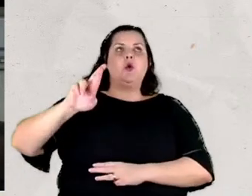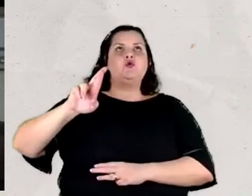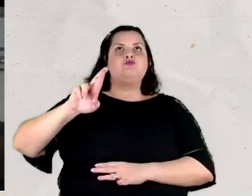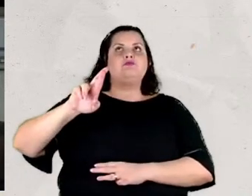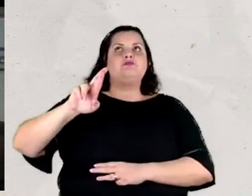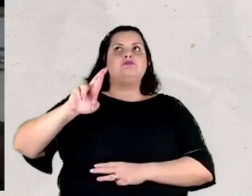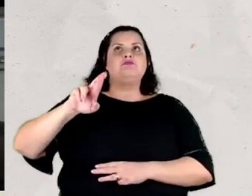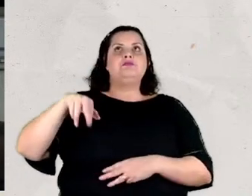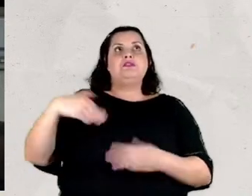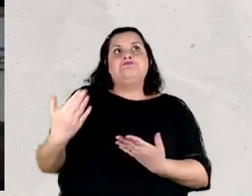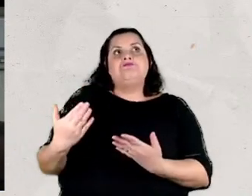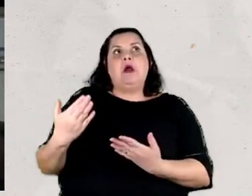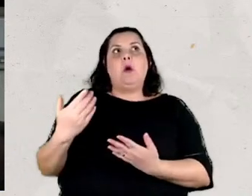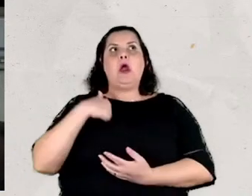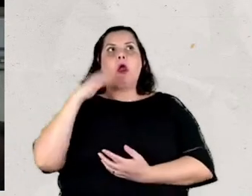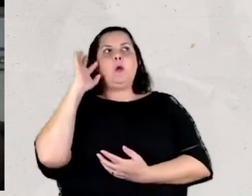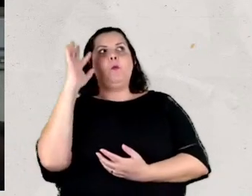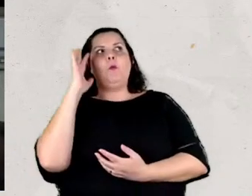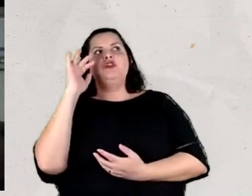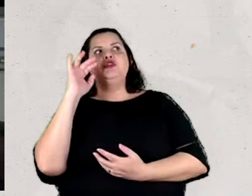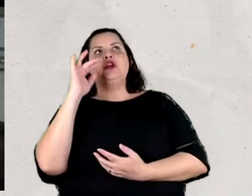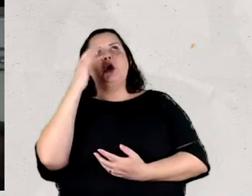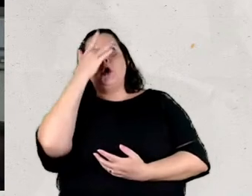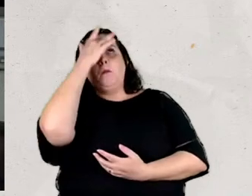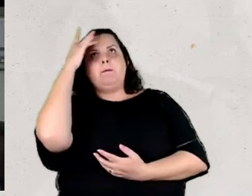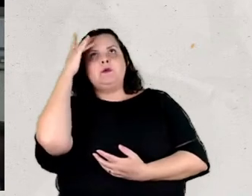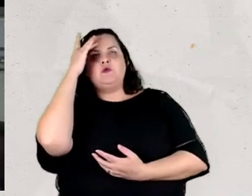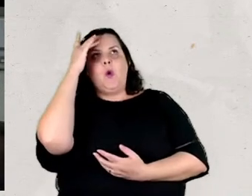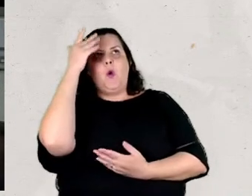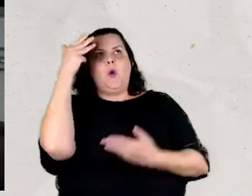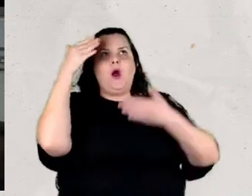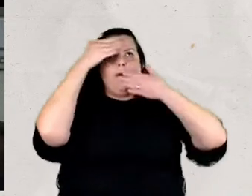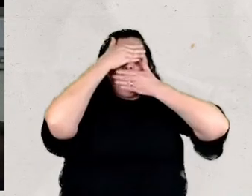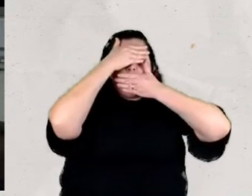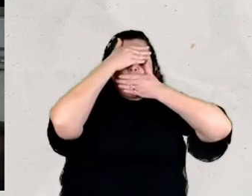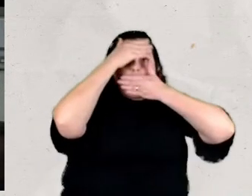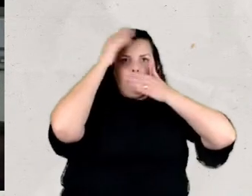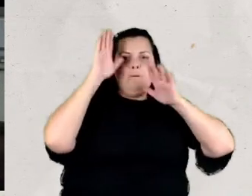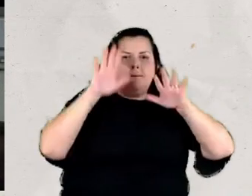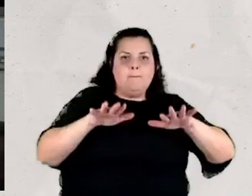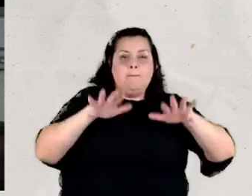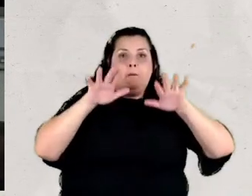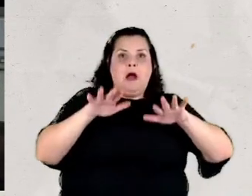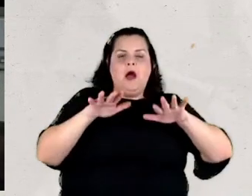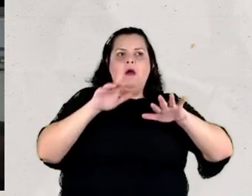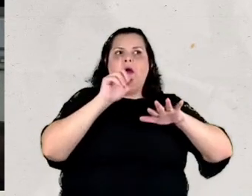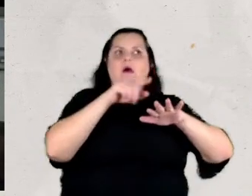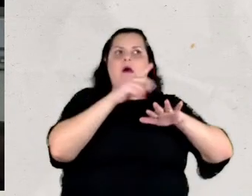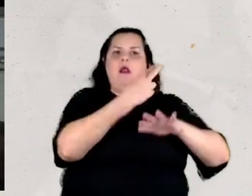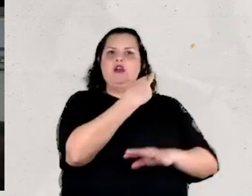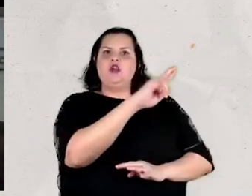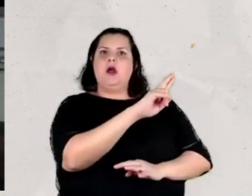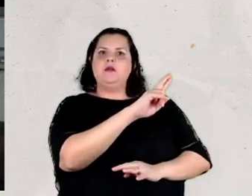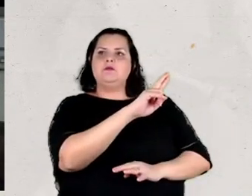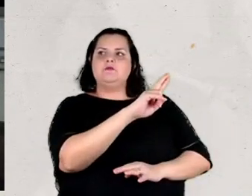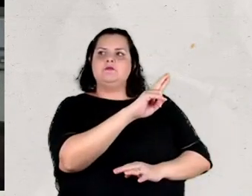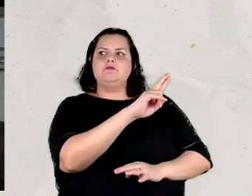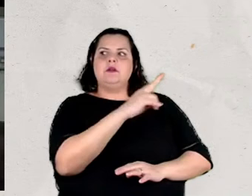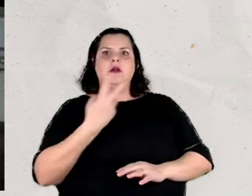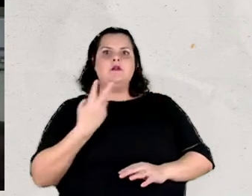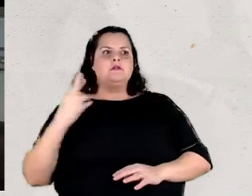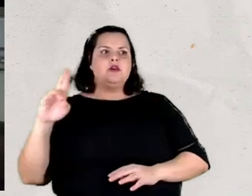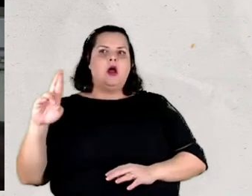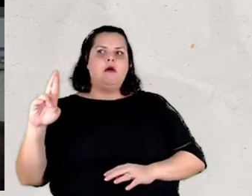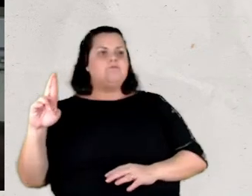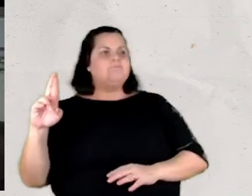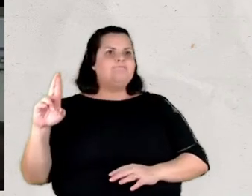between people, religion, land? How does it all fit together? And that